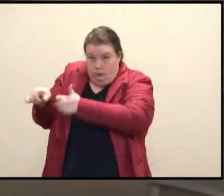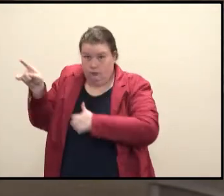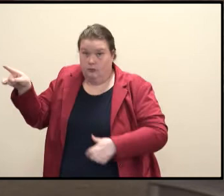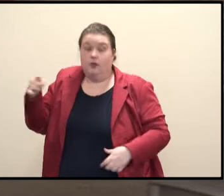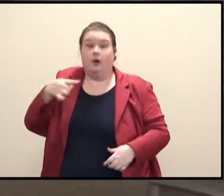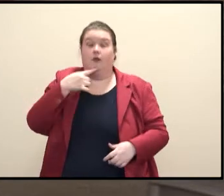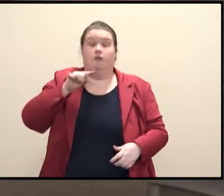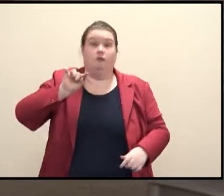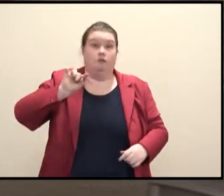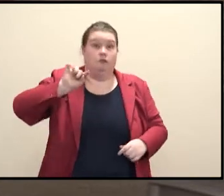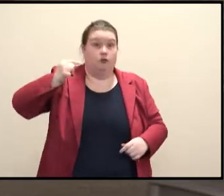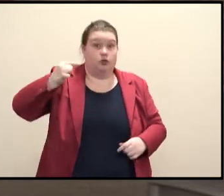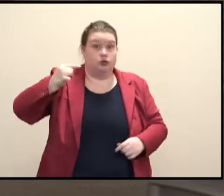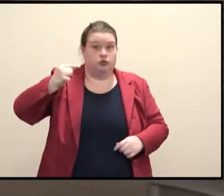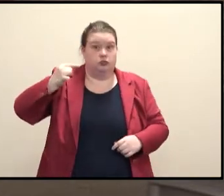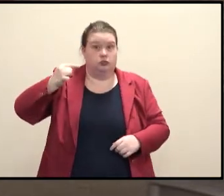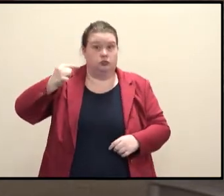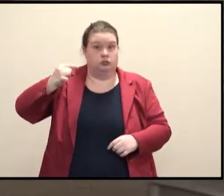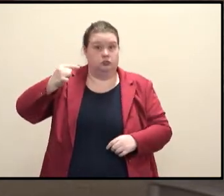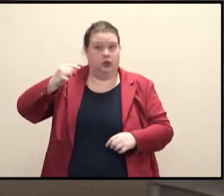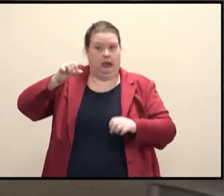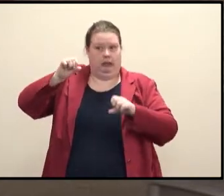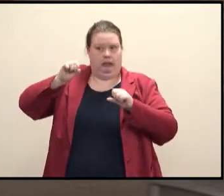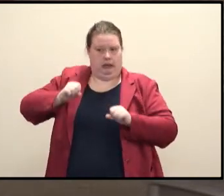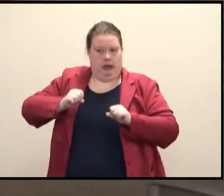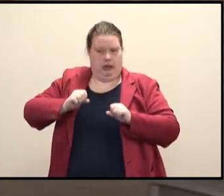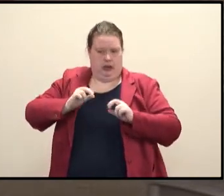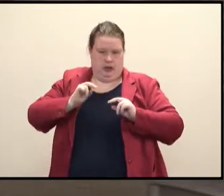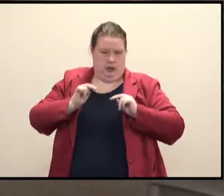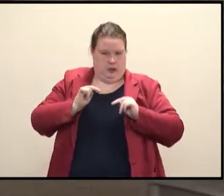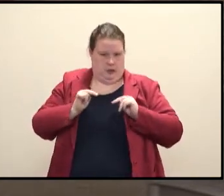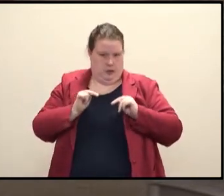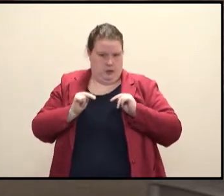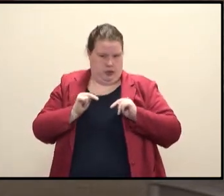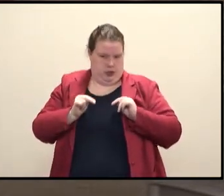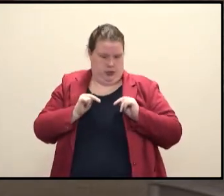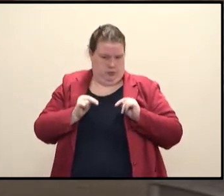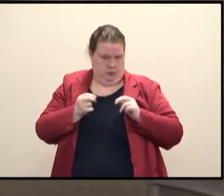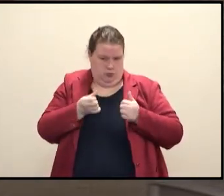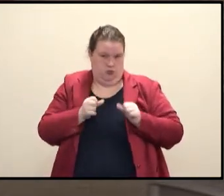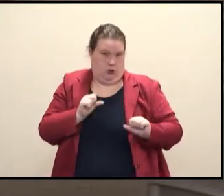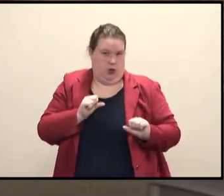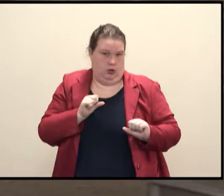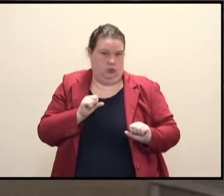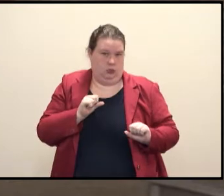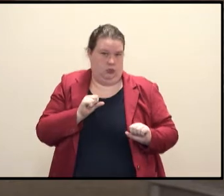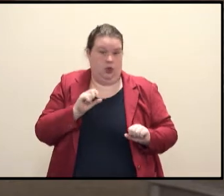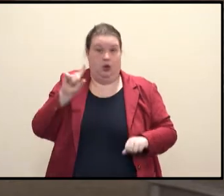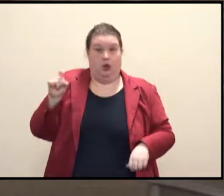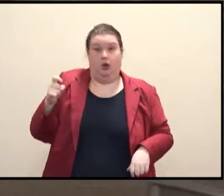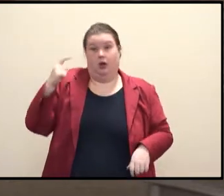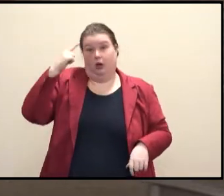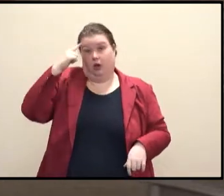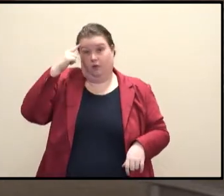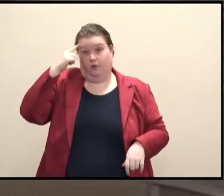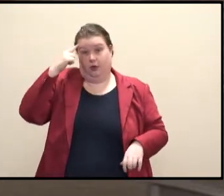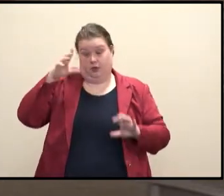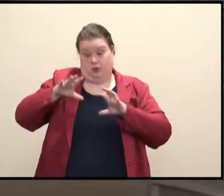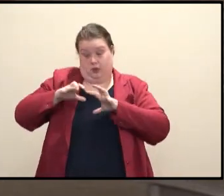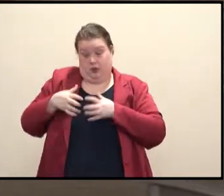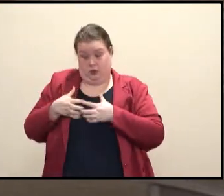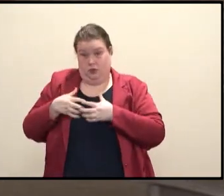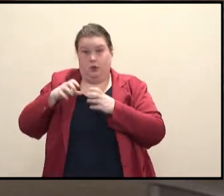shall first attempt to negotiate a contract with the selected offerer. The governmental entity and its architect or engineer may